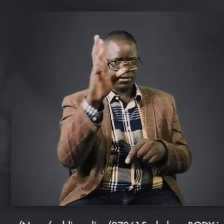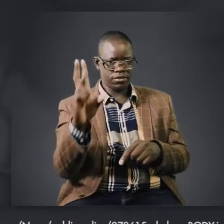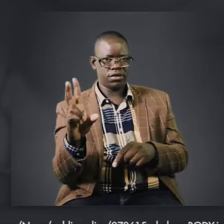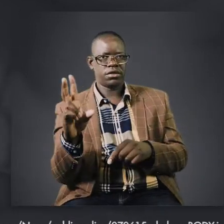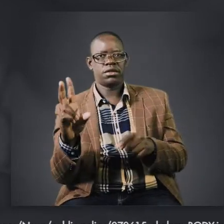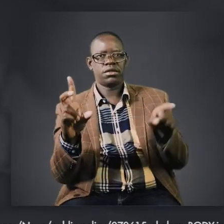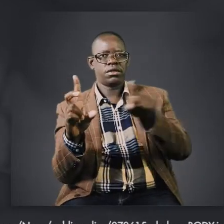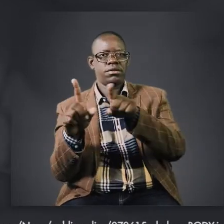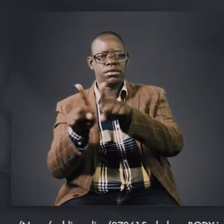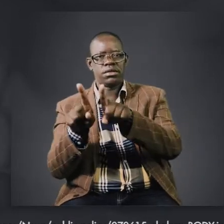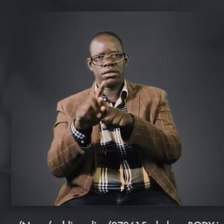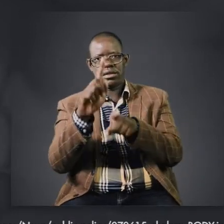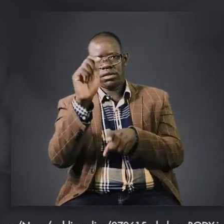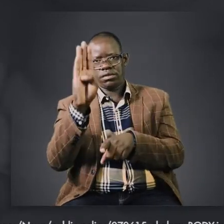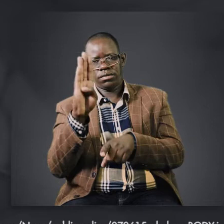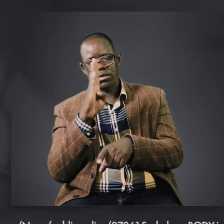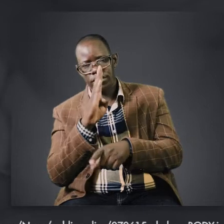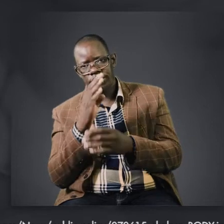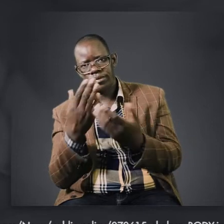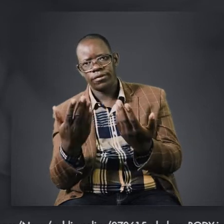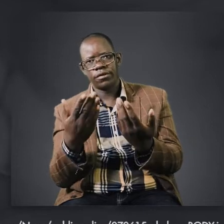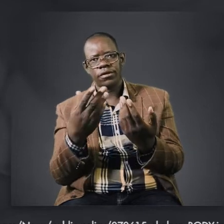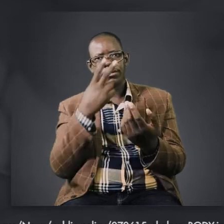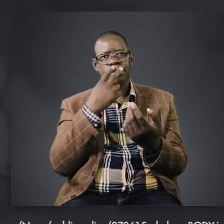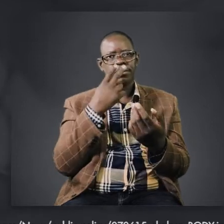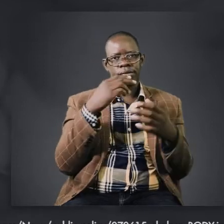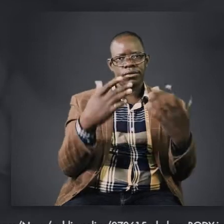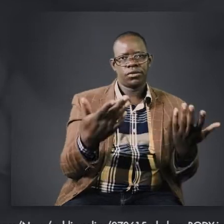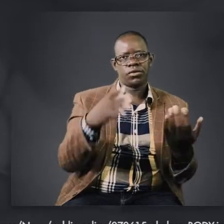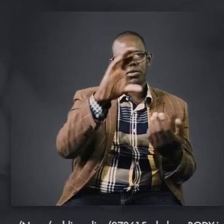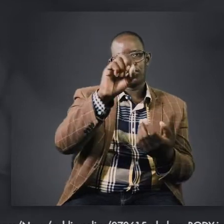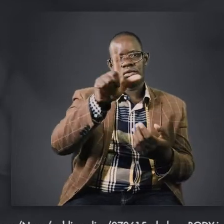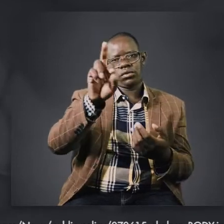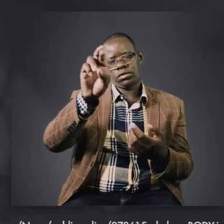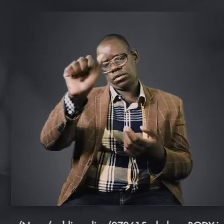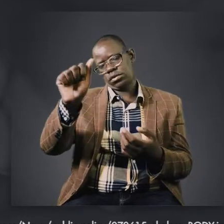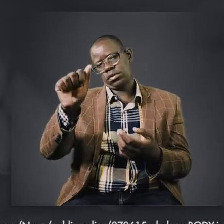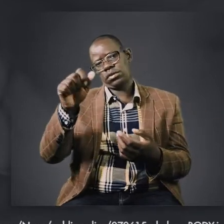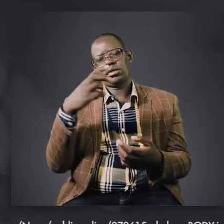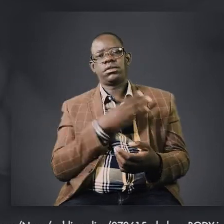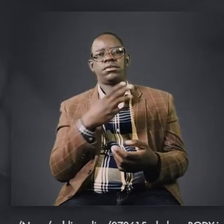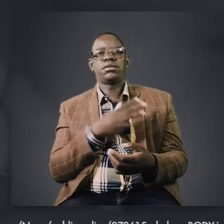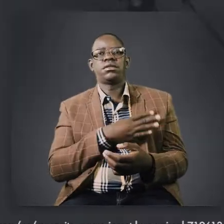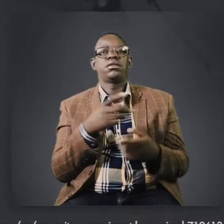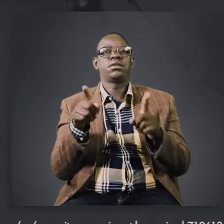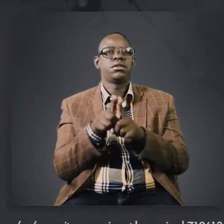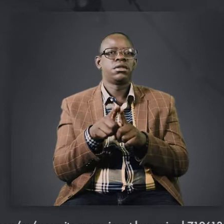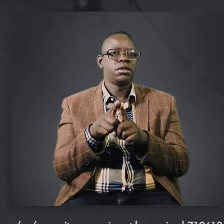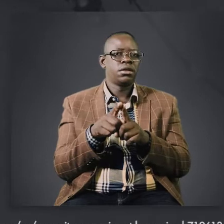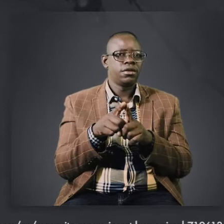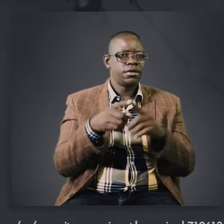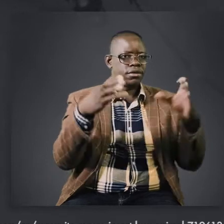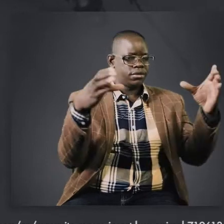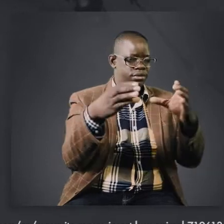example, tuberculosis, TB, influenza, flu, cholera, and HIV and AIDS. Diseases